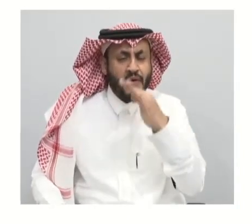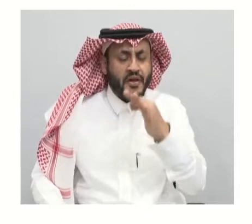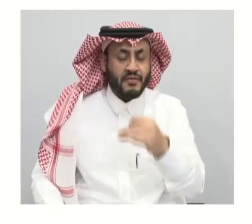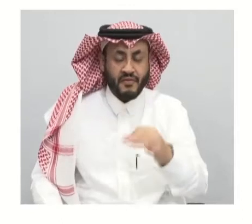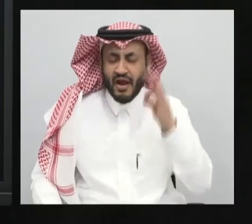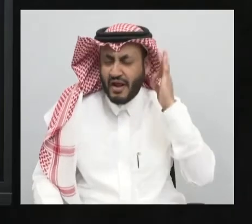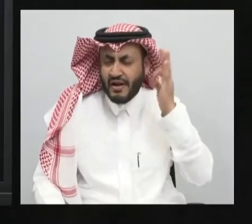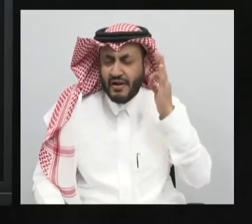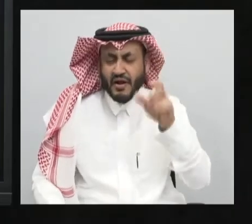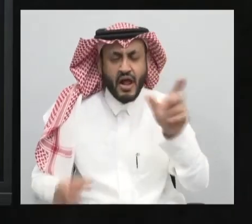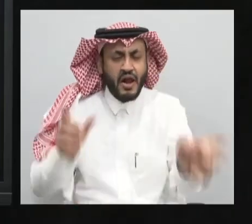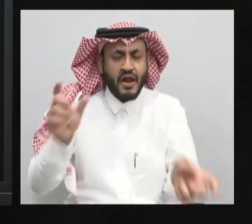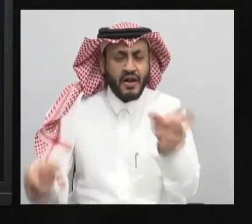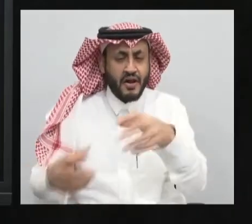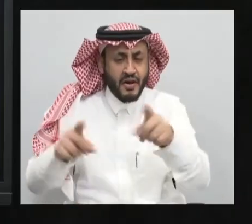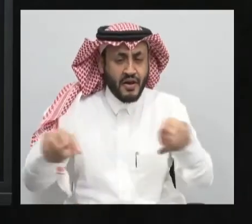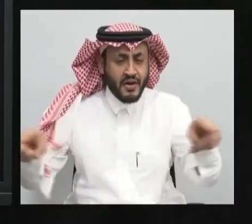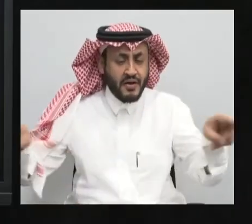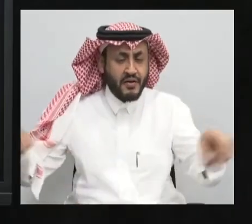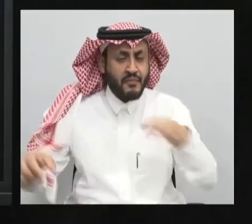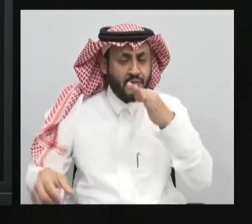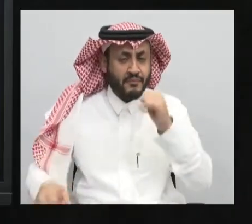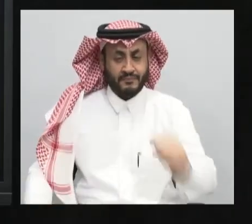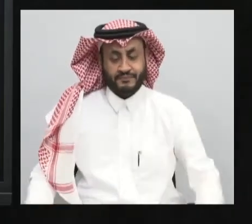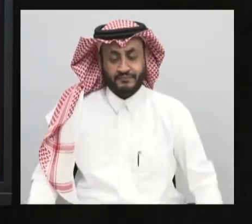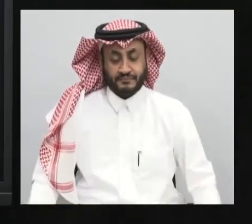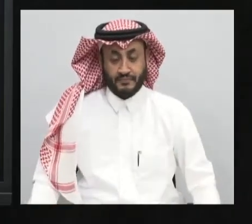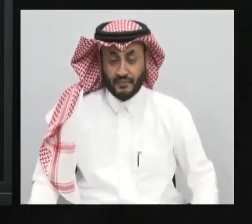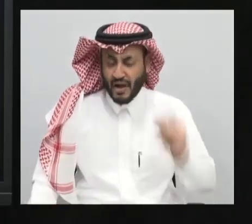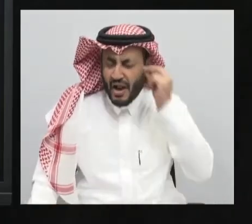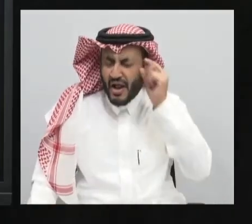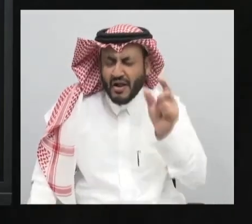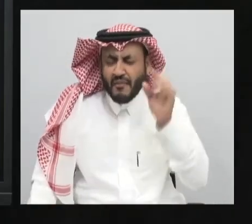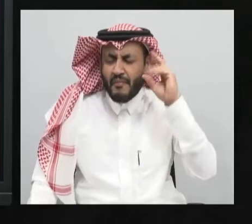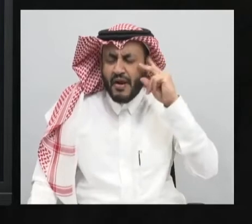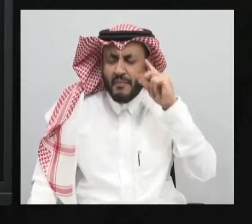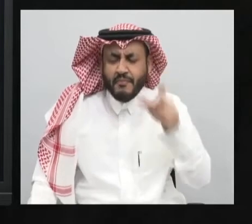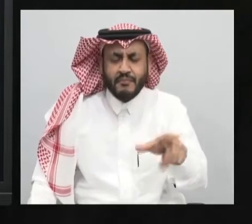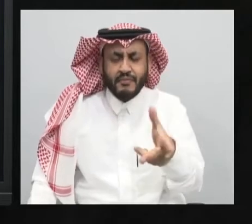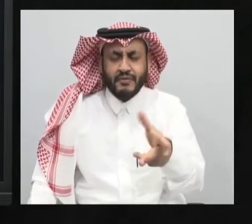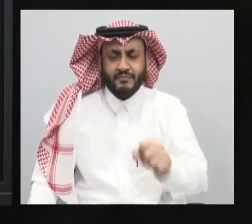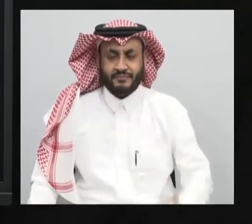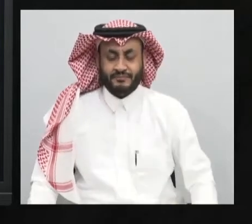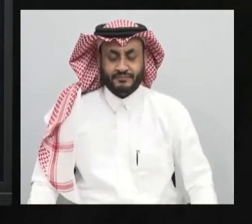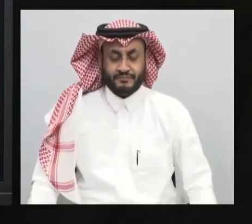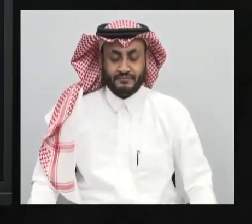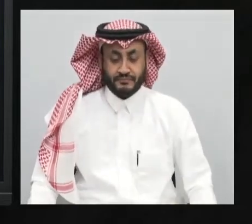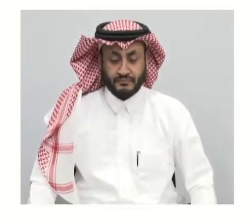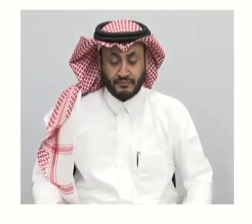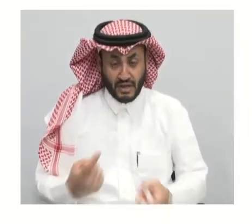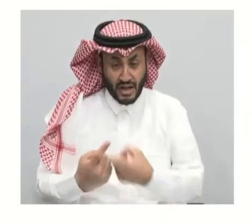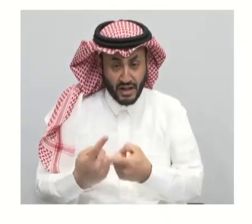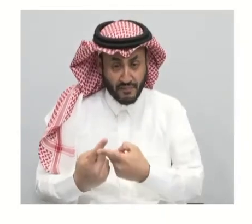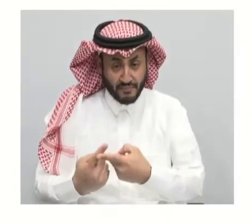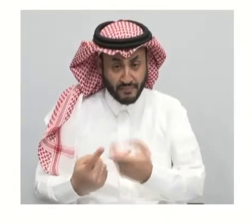listen to different people talking. We will try to guess who is this person. Is he the